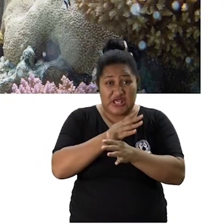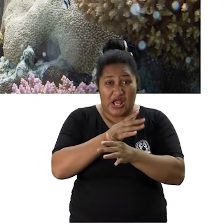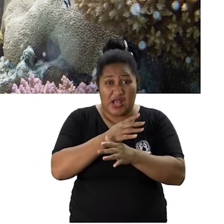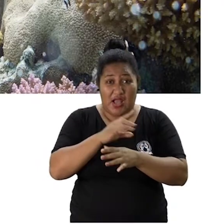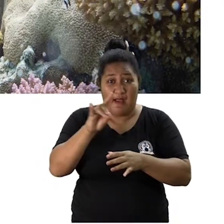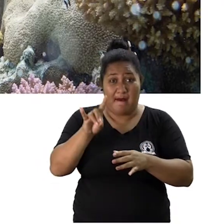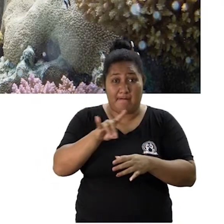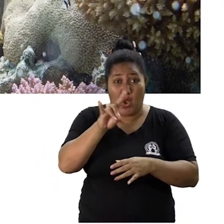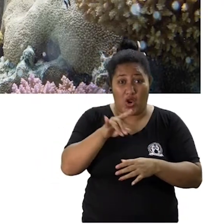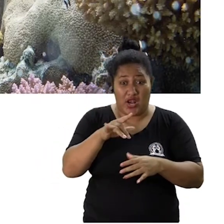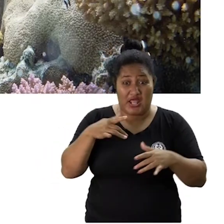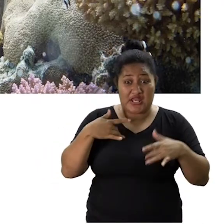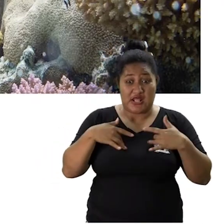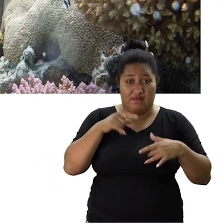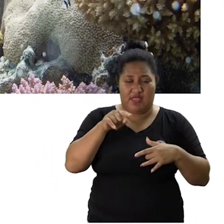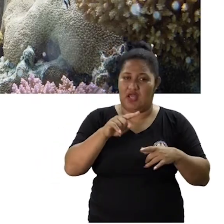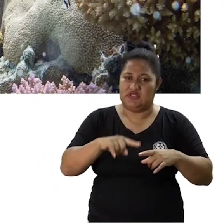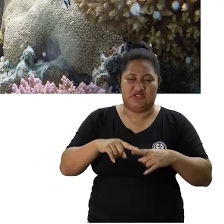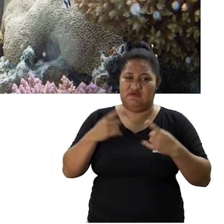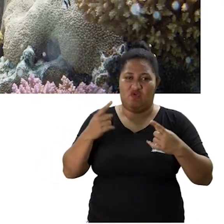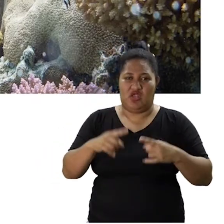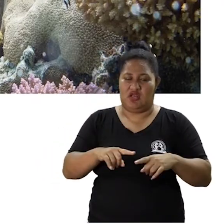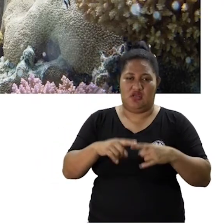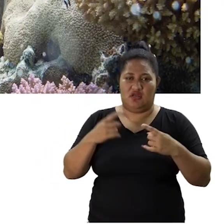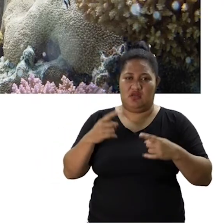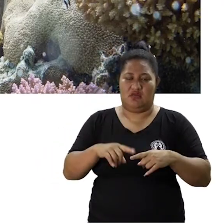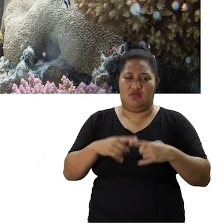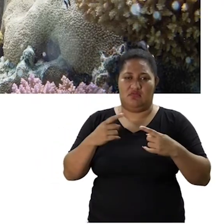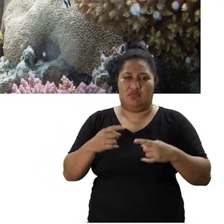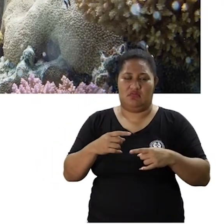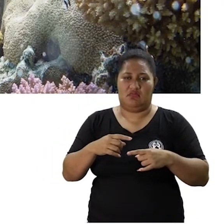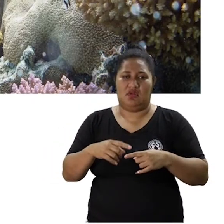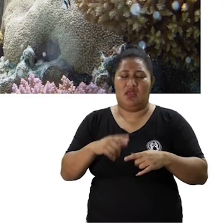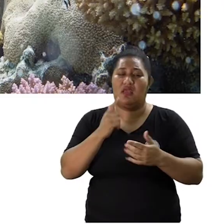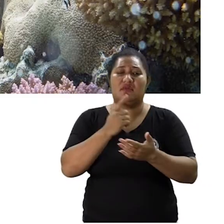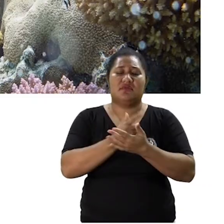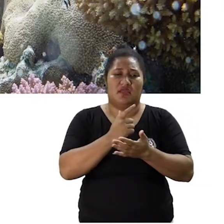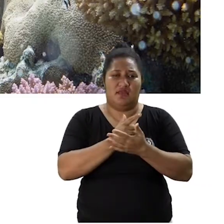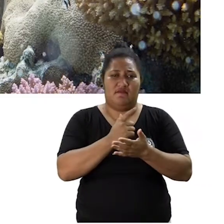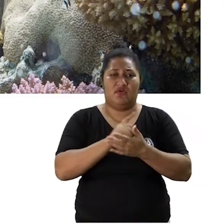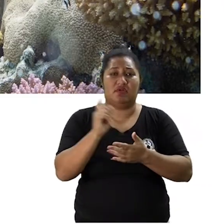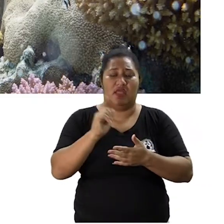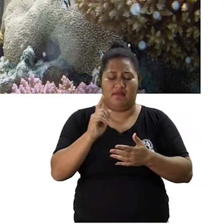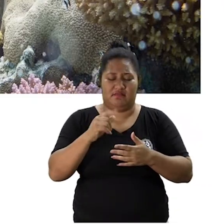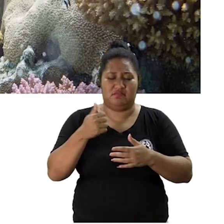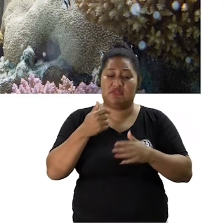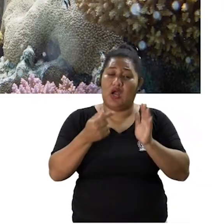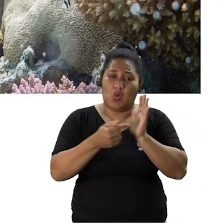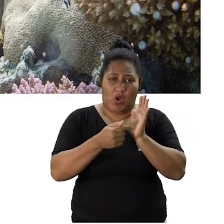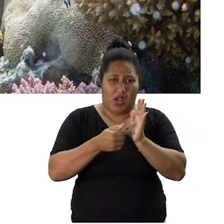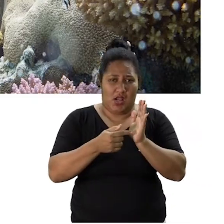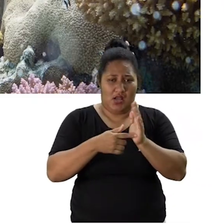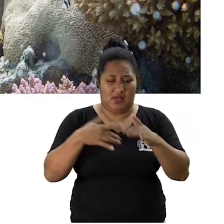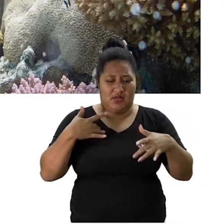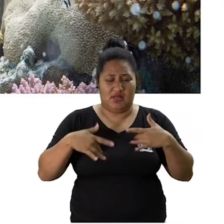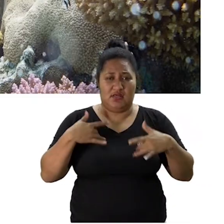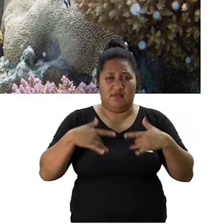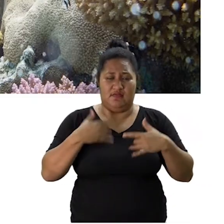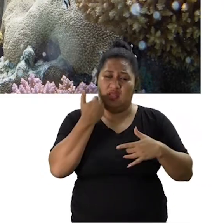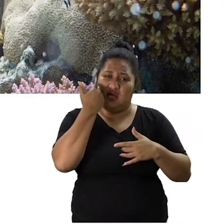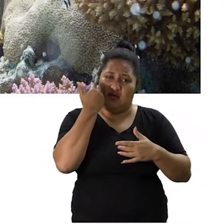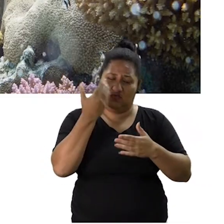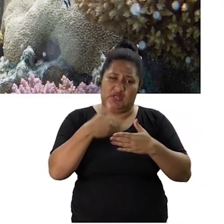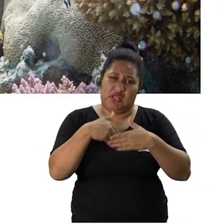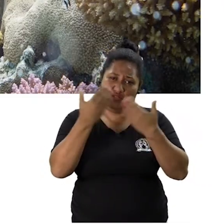se o manga ese uma. So e te le foi lona sao. I le soifuanga o tātou ia so